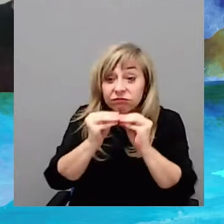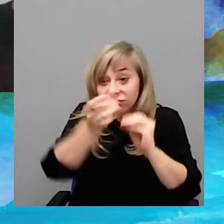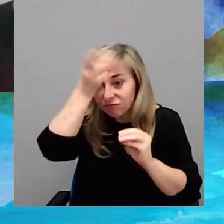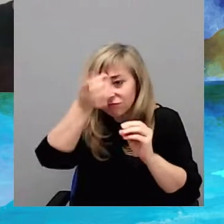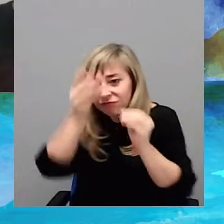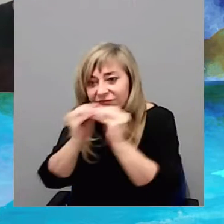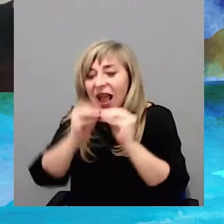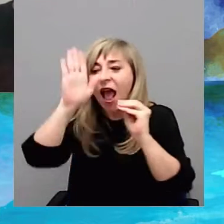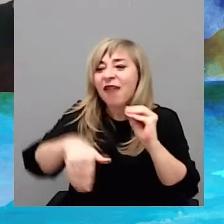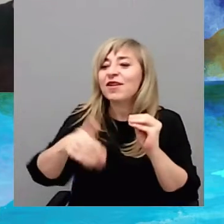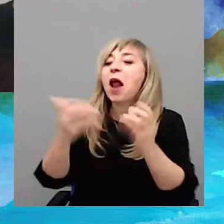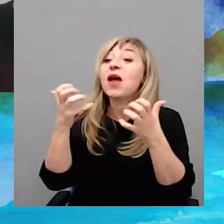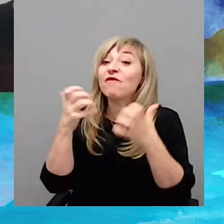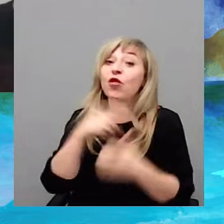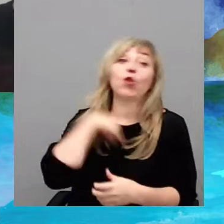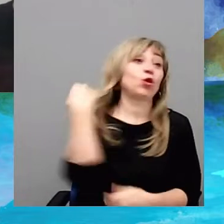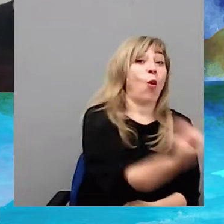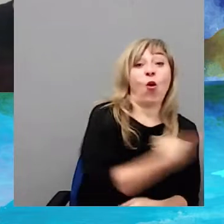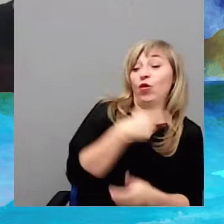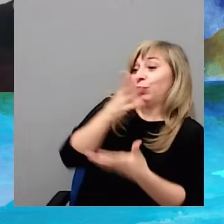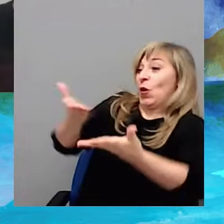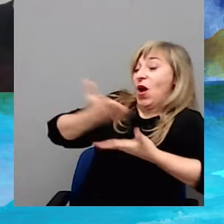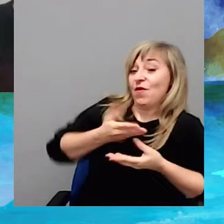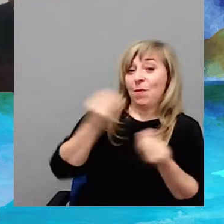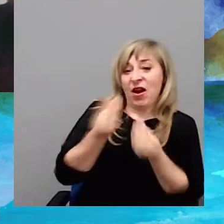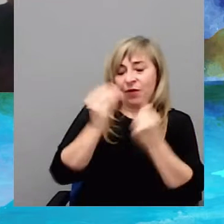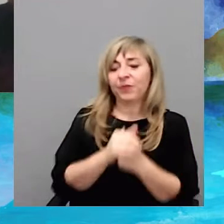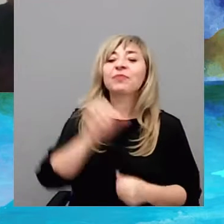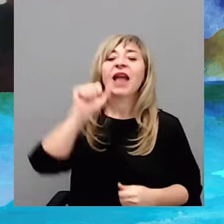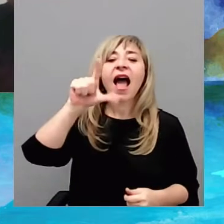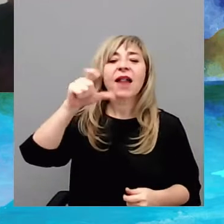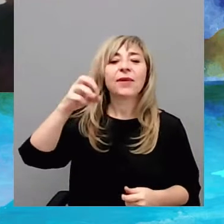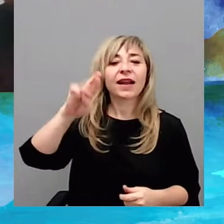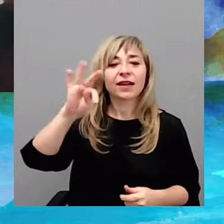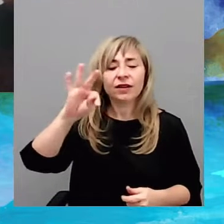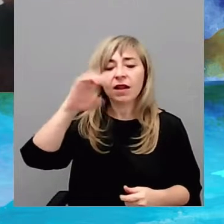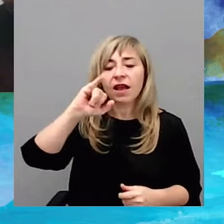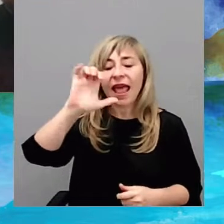from from their work. We have Egoya and Alberto Martinez